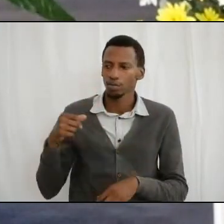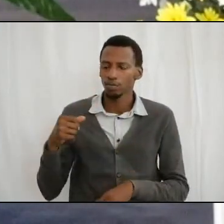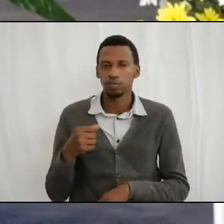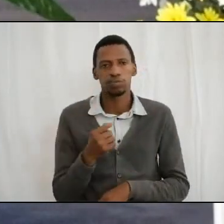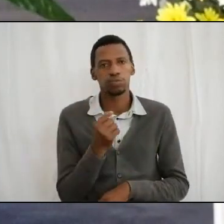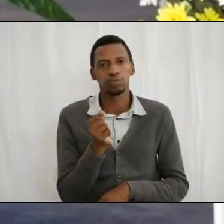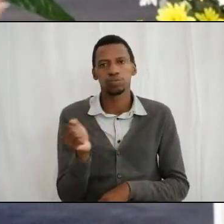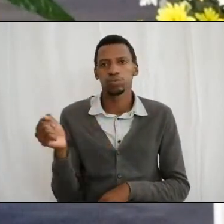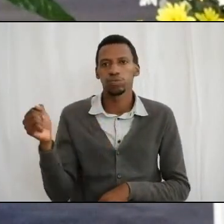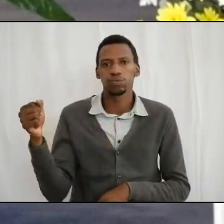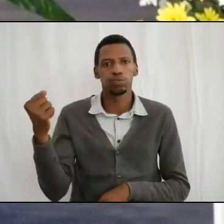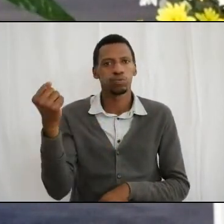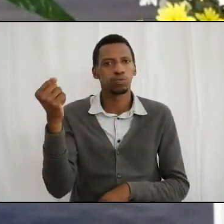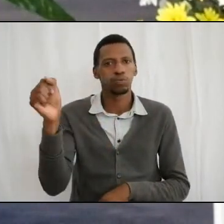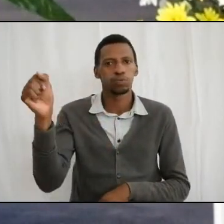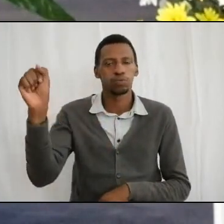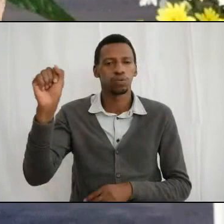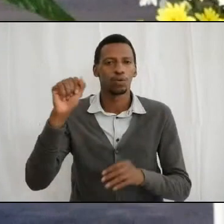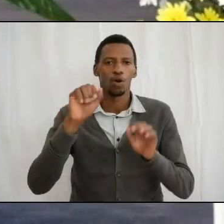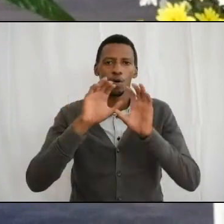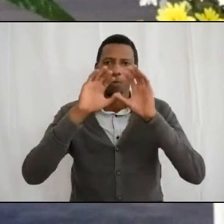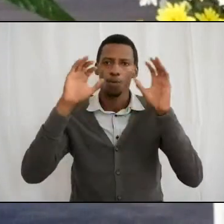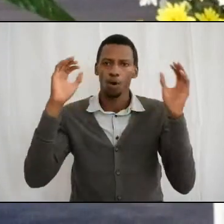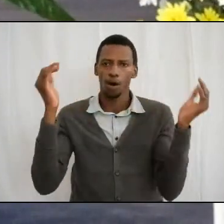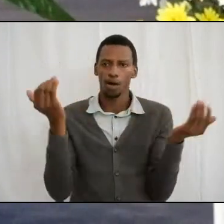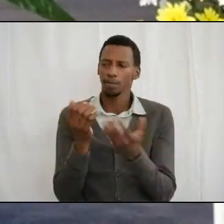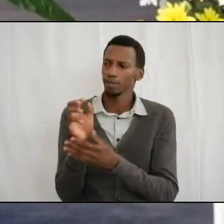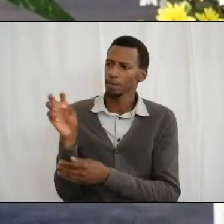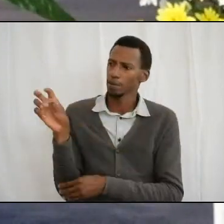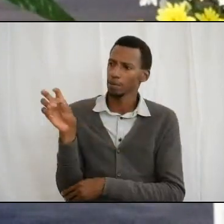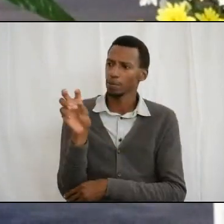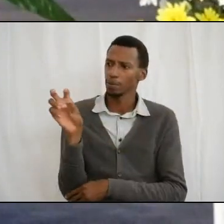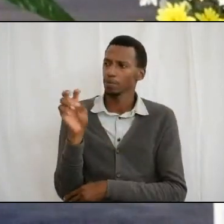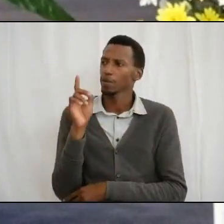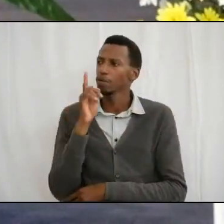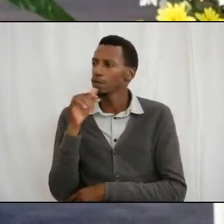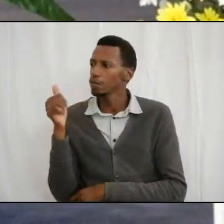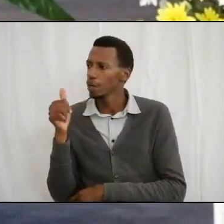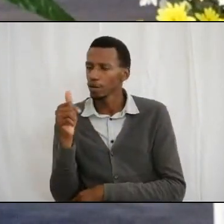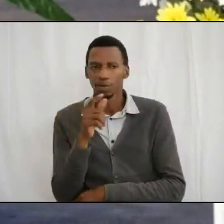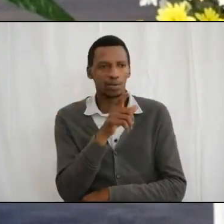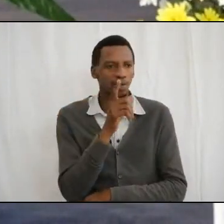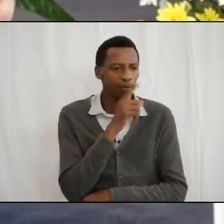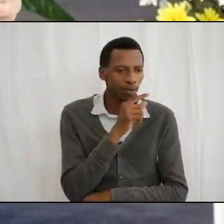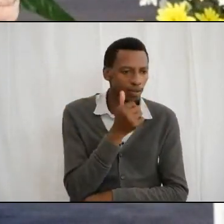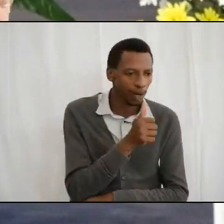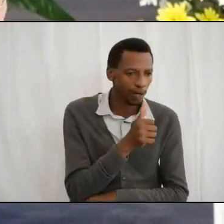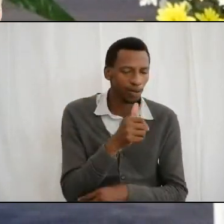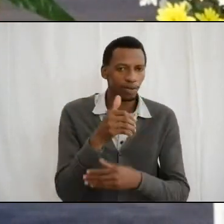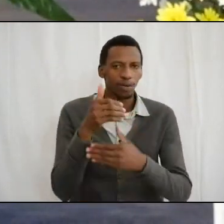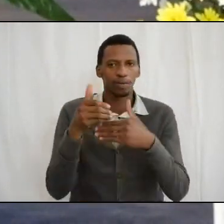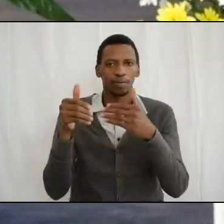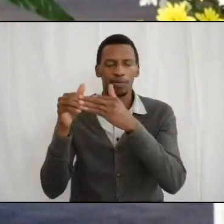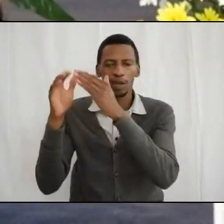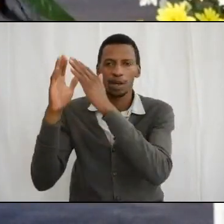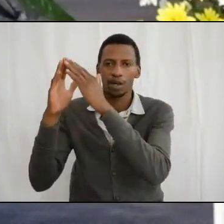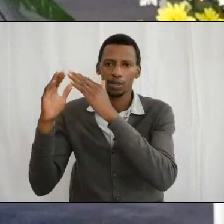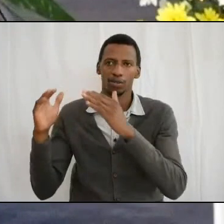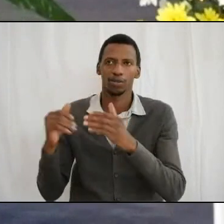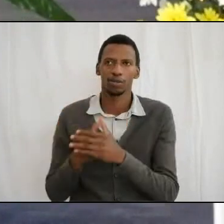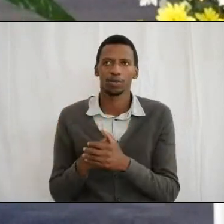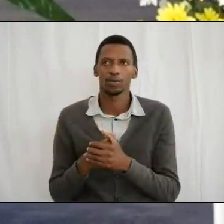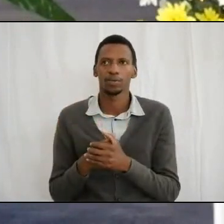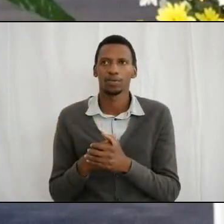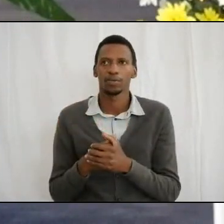see, and this is all over the world, I see unfinished buildings. My husband and I were in Dubai